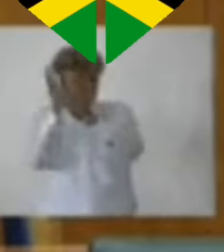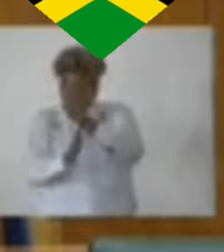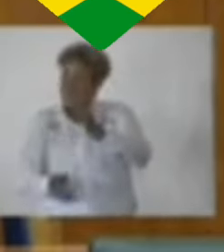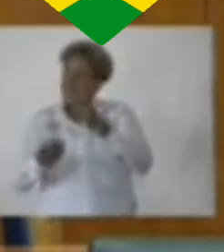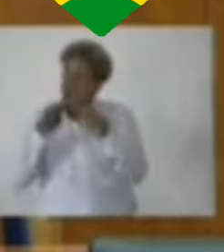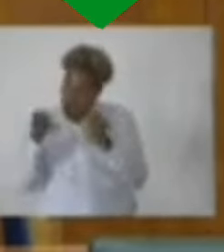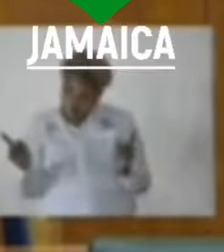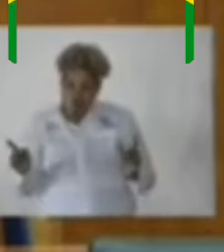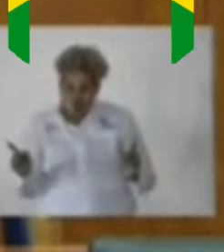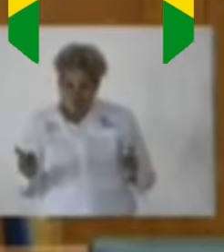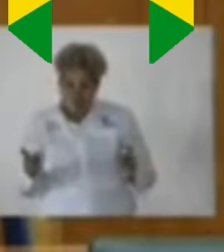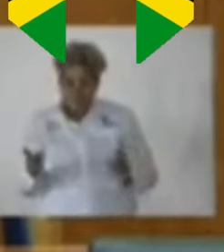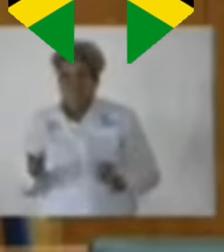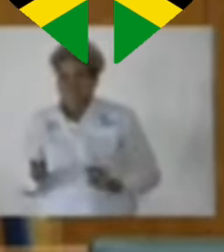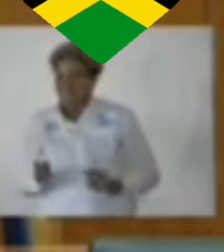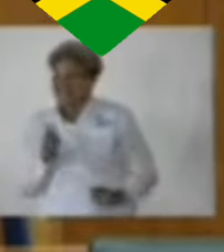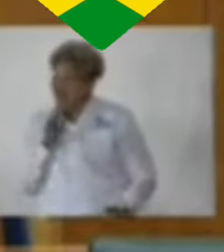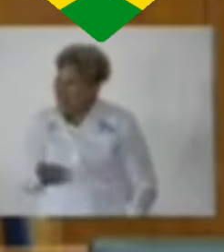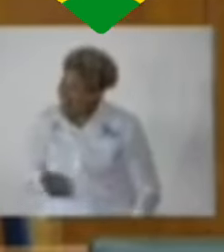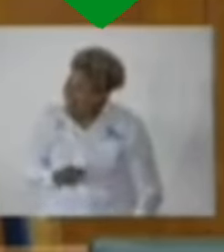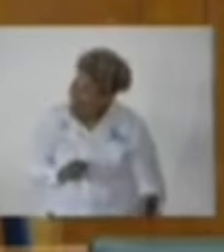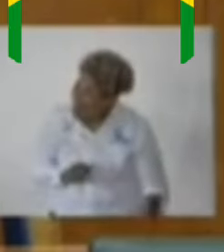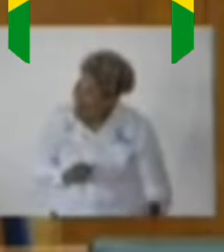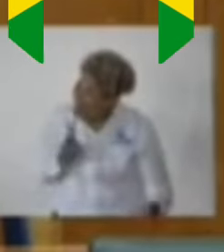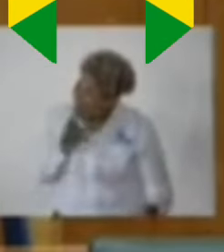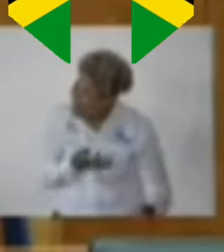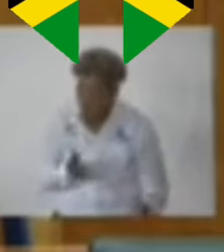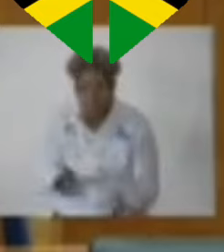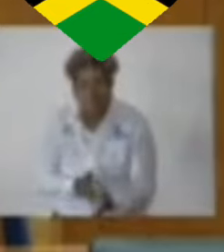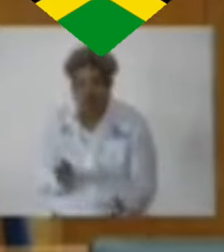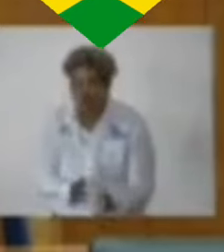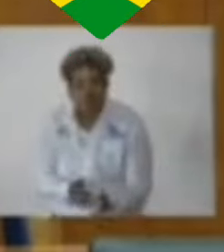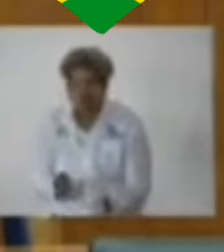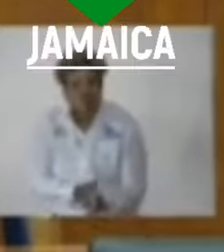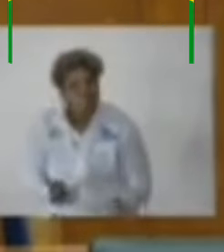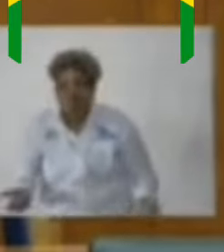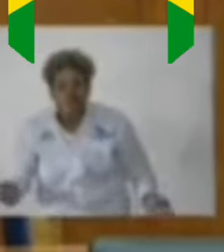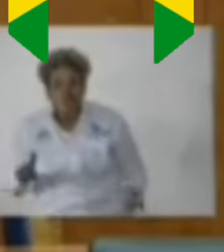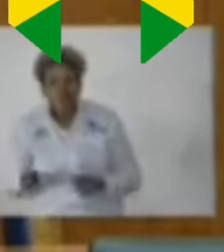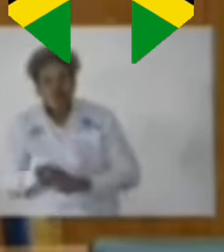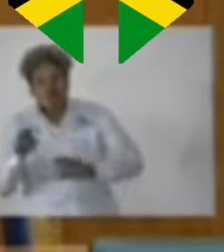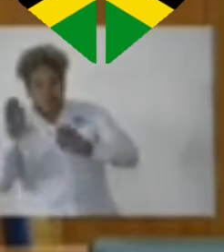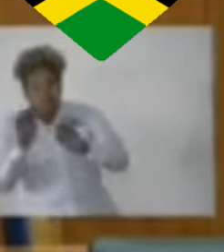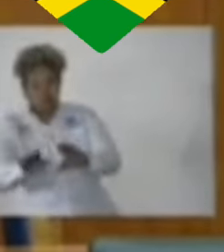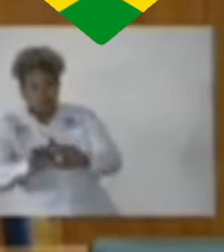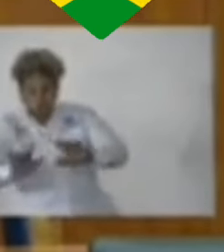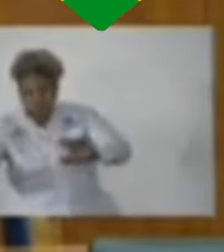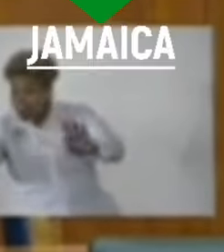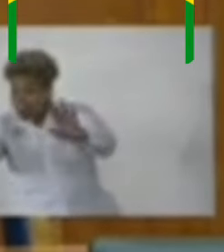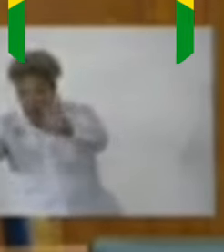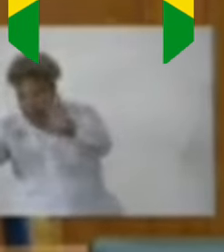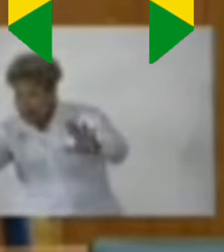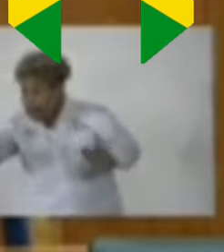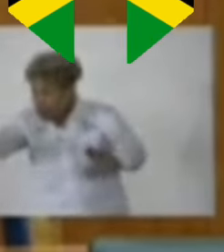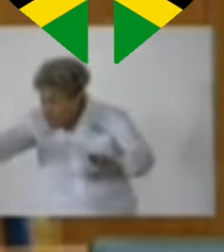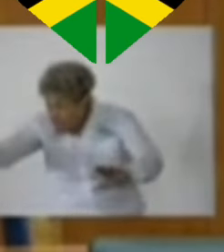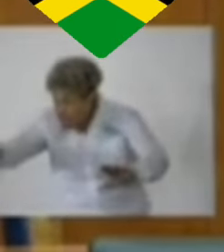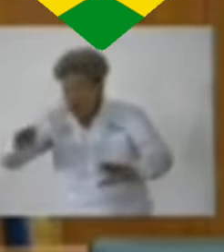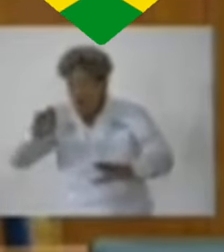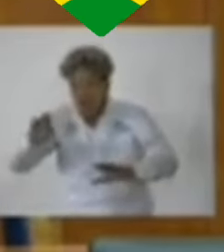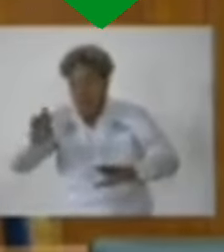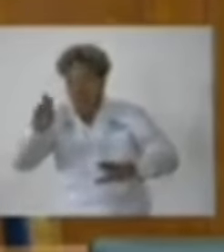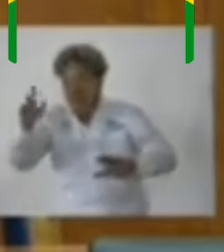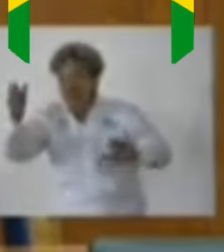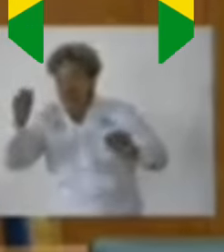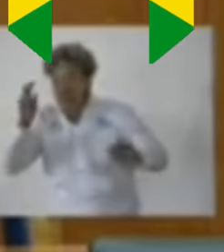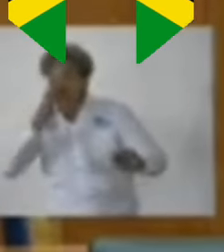groundbreaking is not providing the water. When you put the water in and the people in Myersville get the